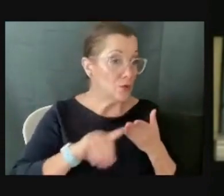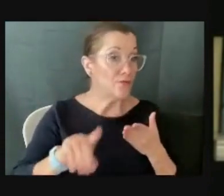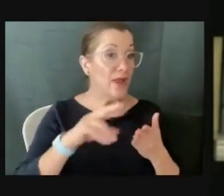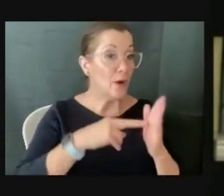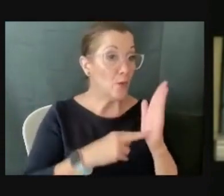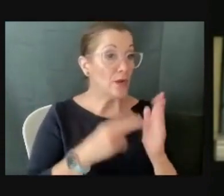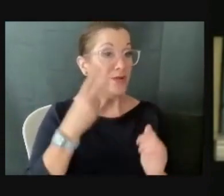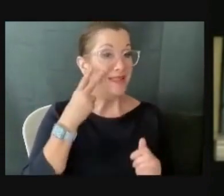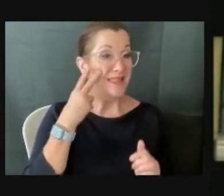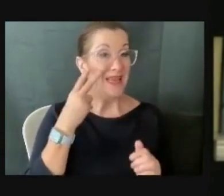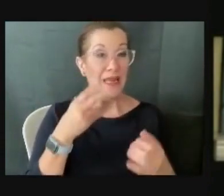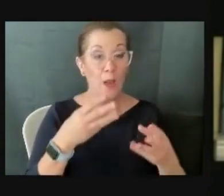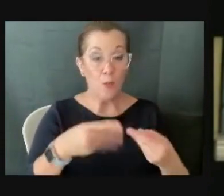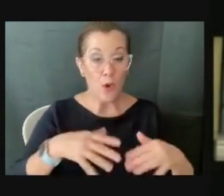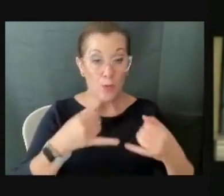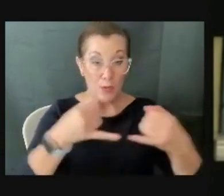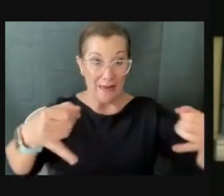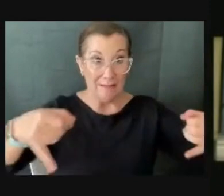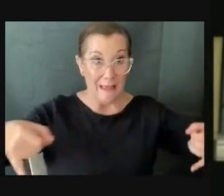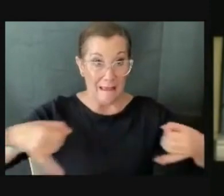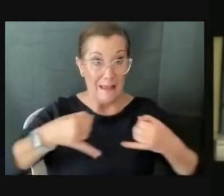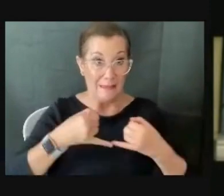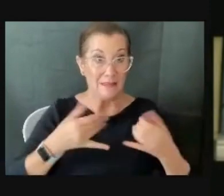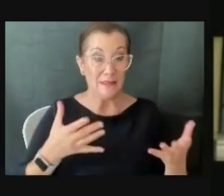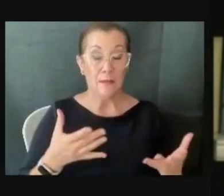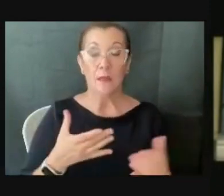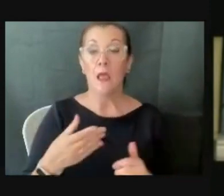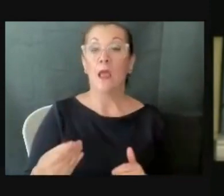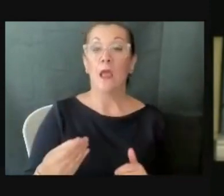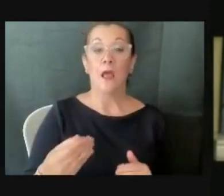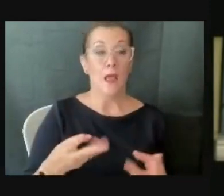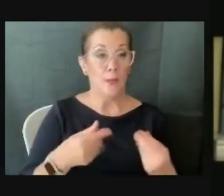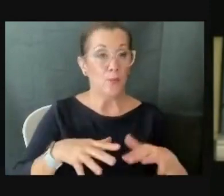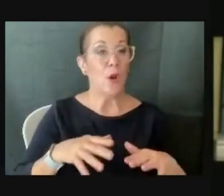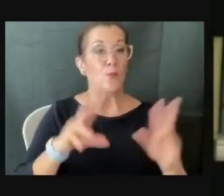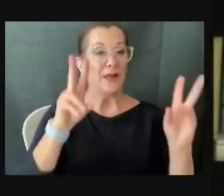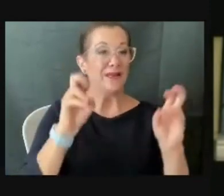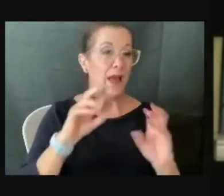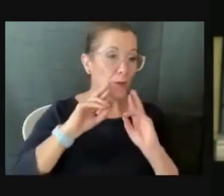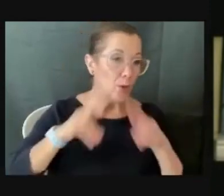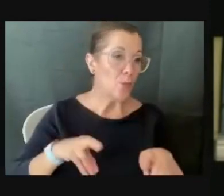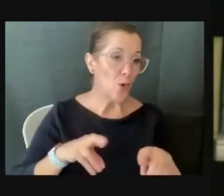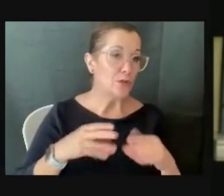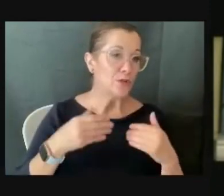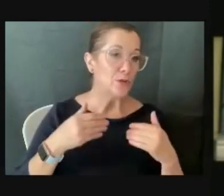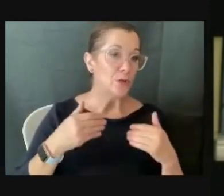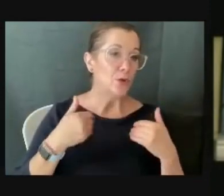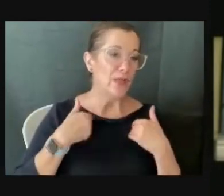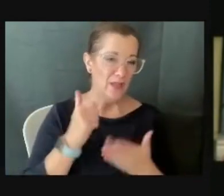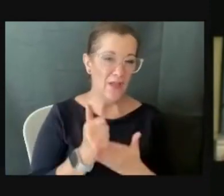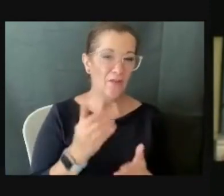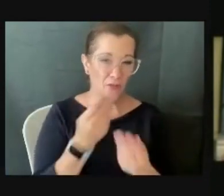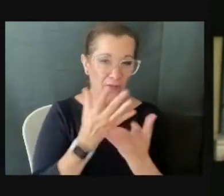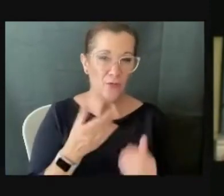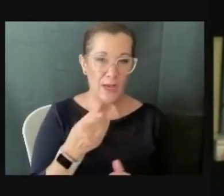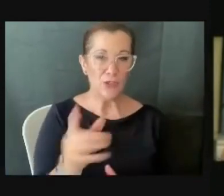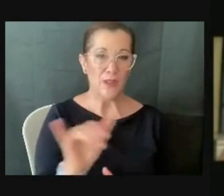property lines are, and property title reports. You'll have some helpful information in there too.